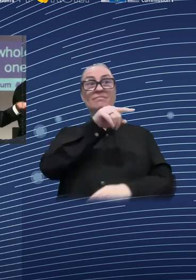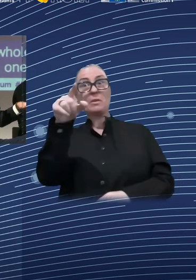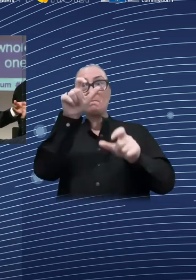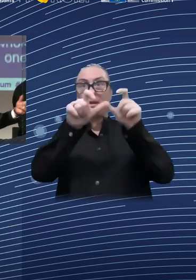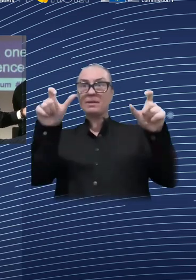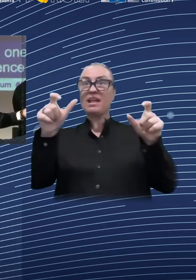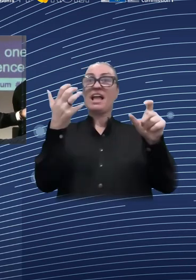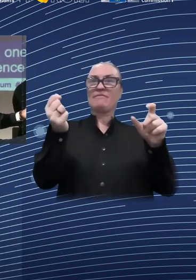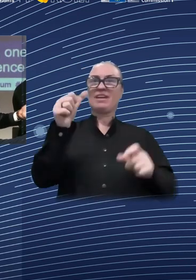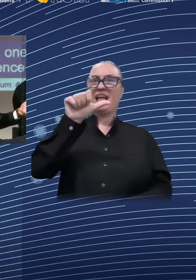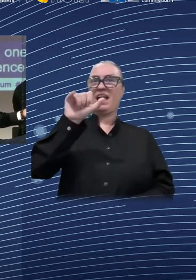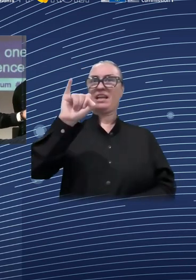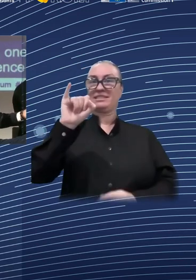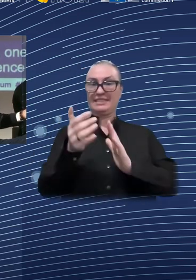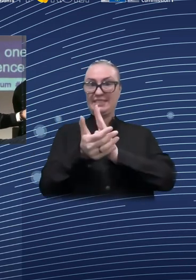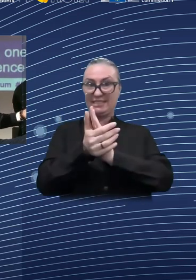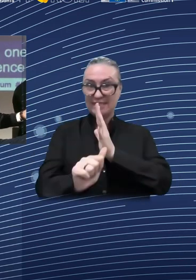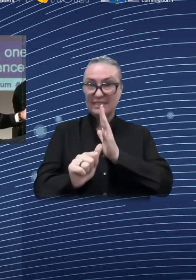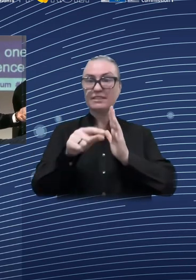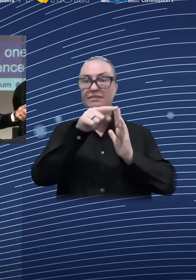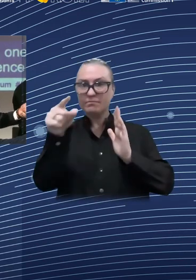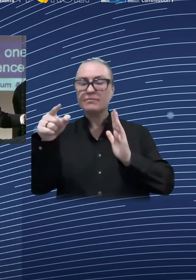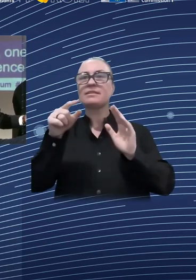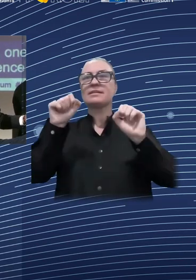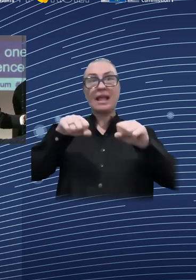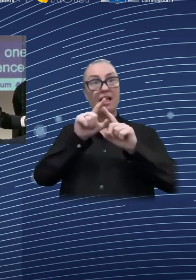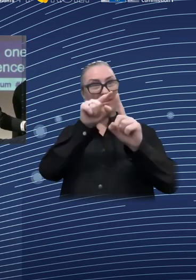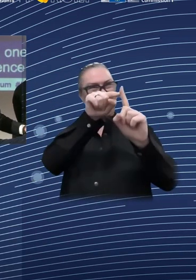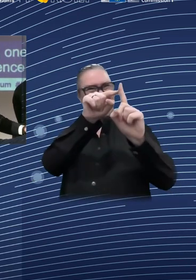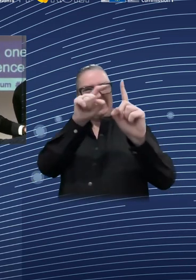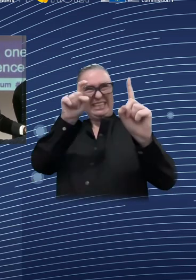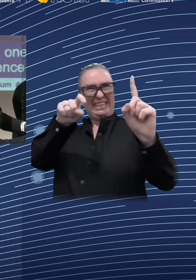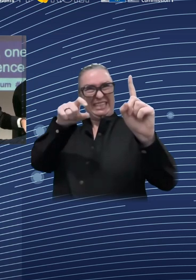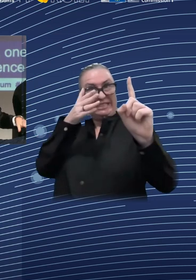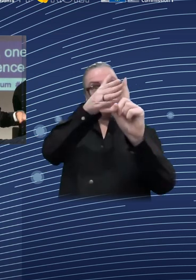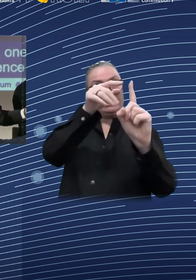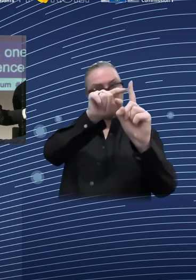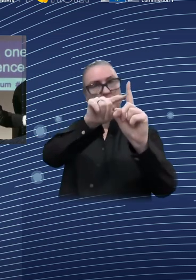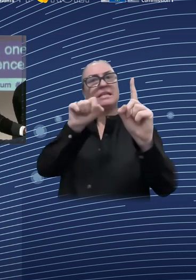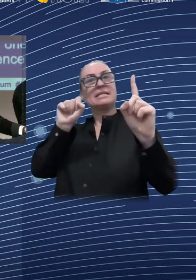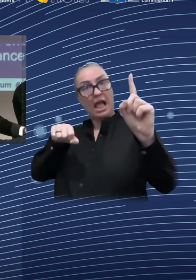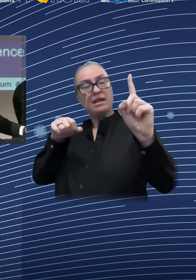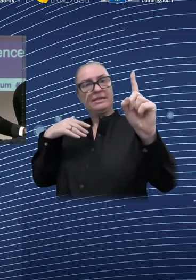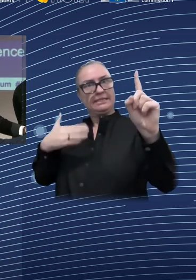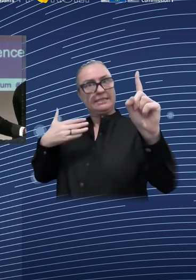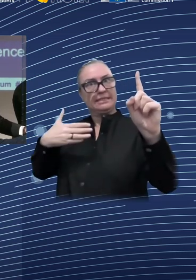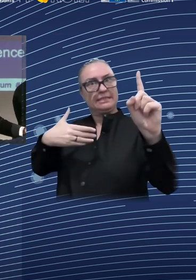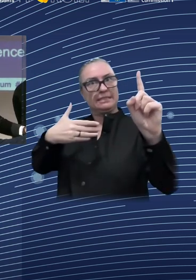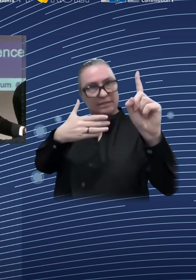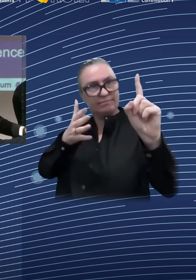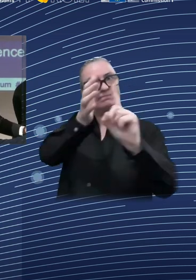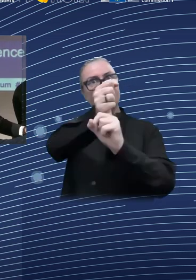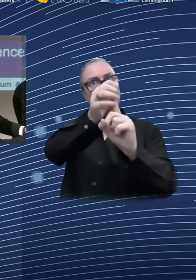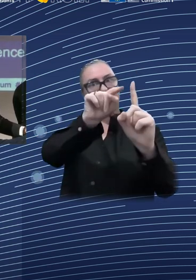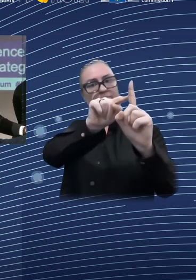multiple strategies that are obviously set by central government. So we have a national AI strategy in Ireland that's driven out of our sister department, the Department